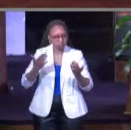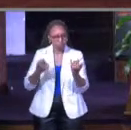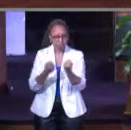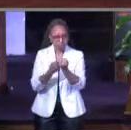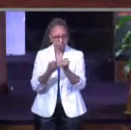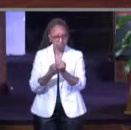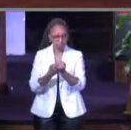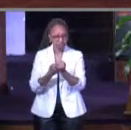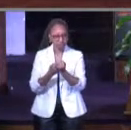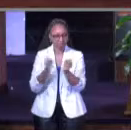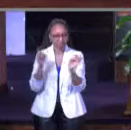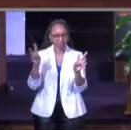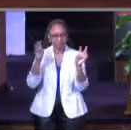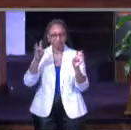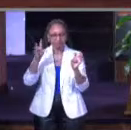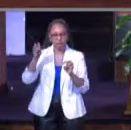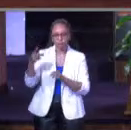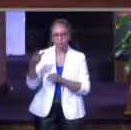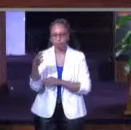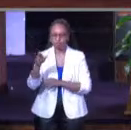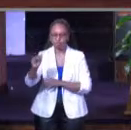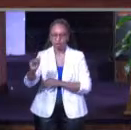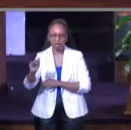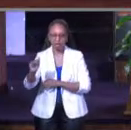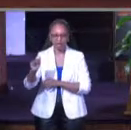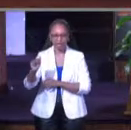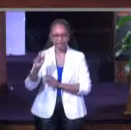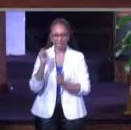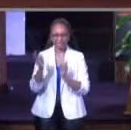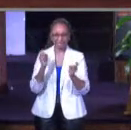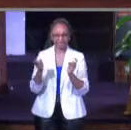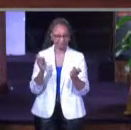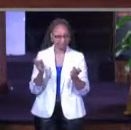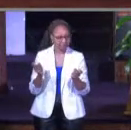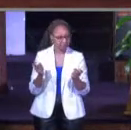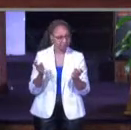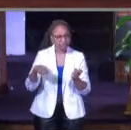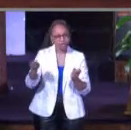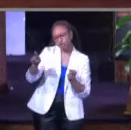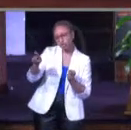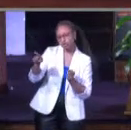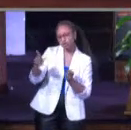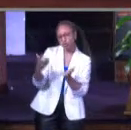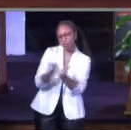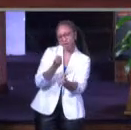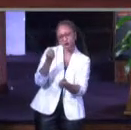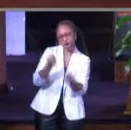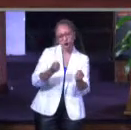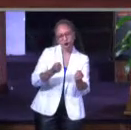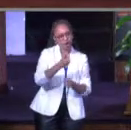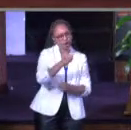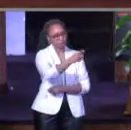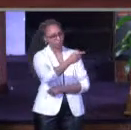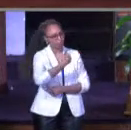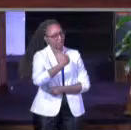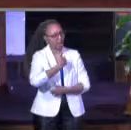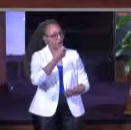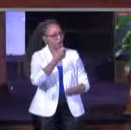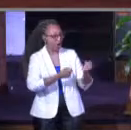an Oprah giveaway sort of way? You know, you want a car, you want a car, you got a